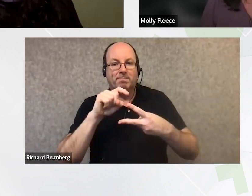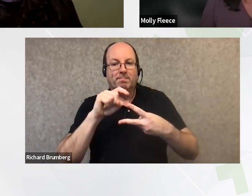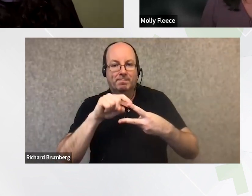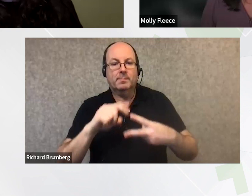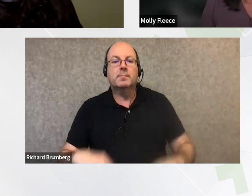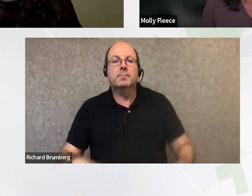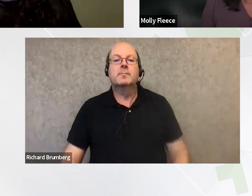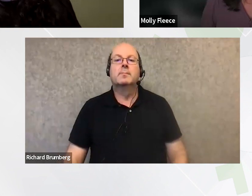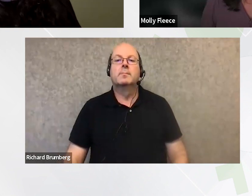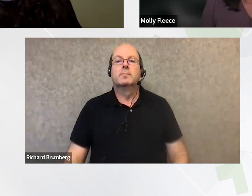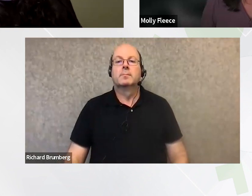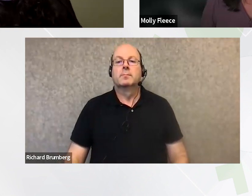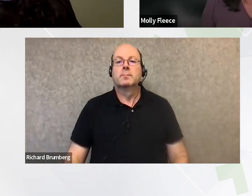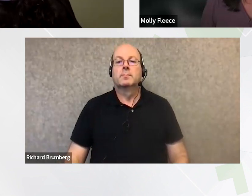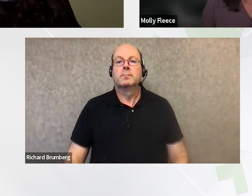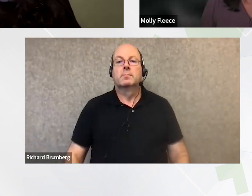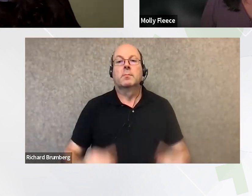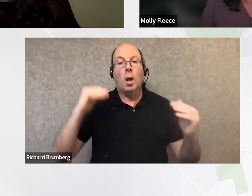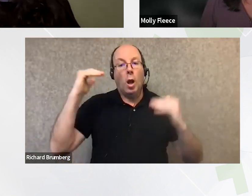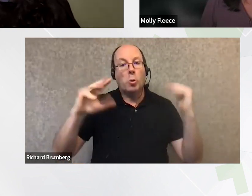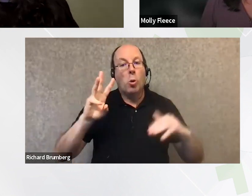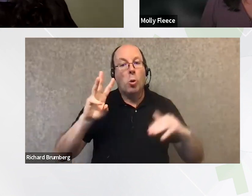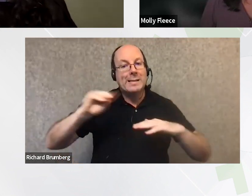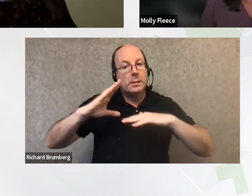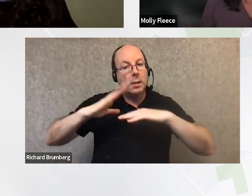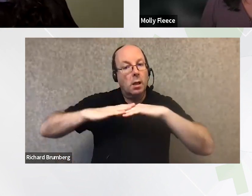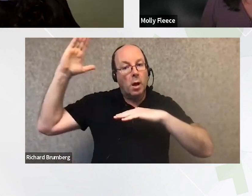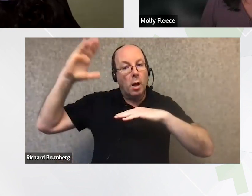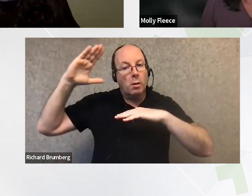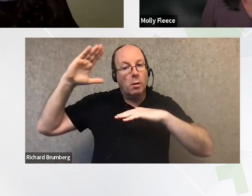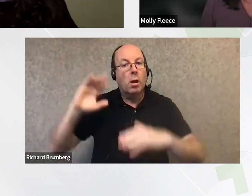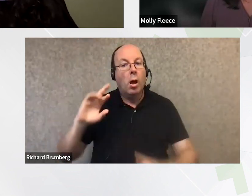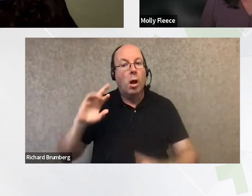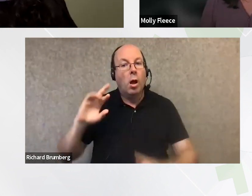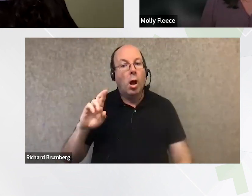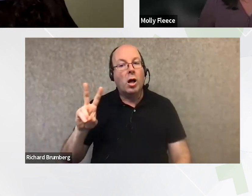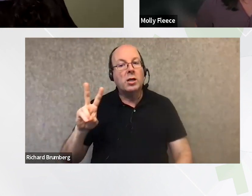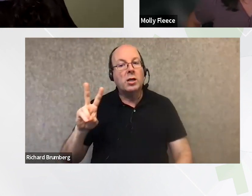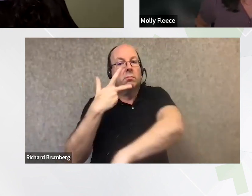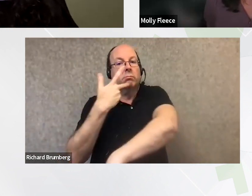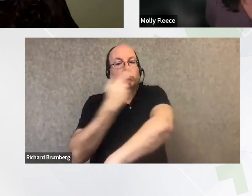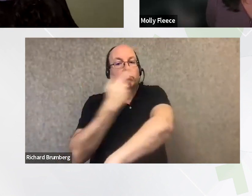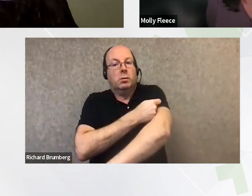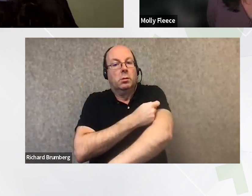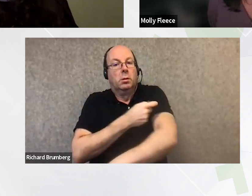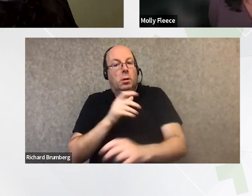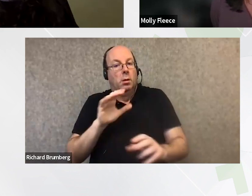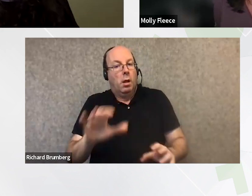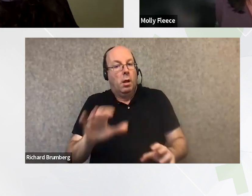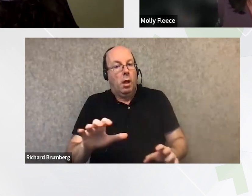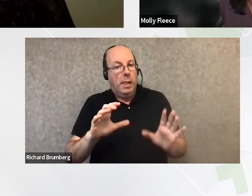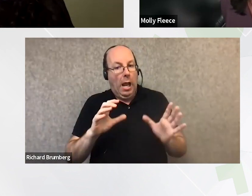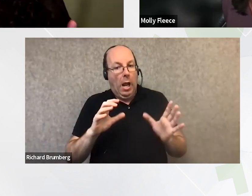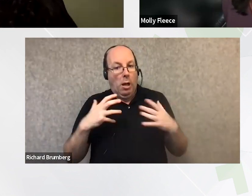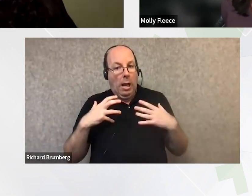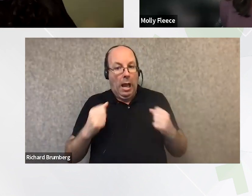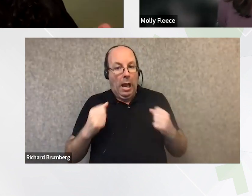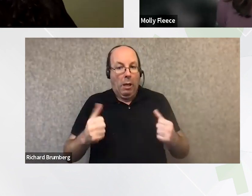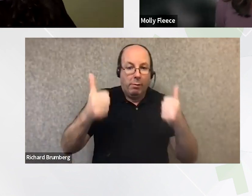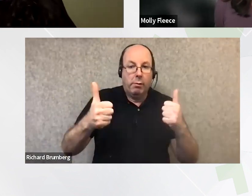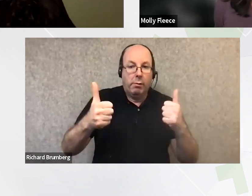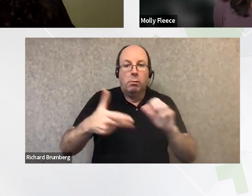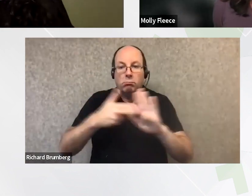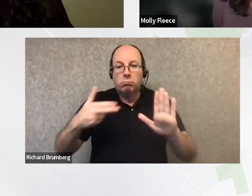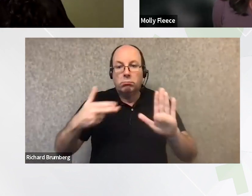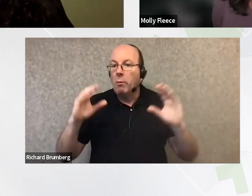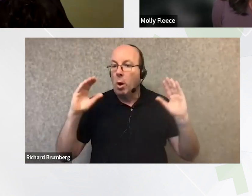all adults over the age of 60 get the RSV vaccination regardless of their health status, i.e. if they have